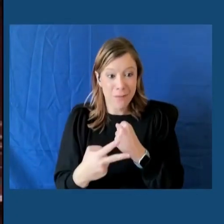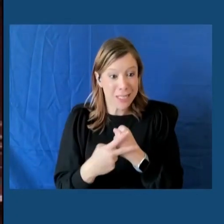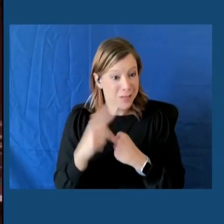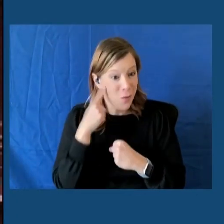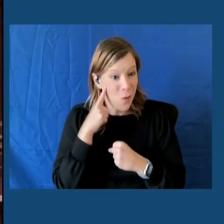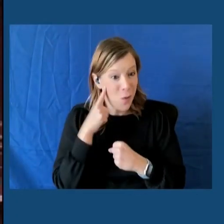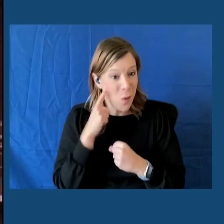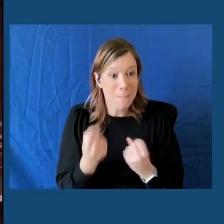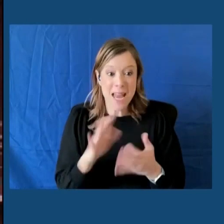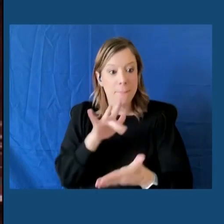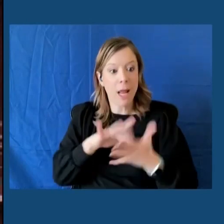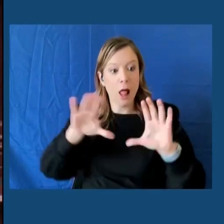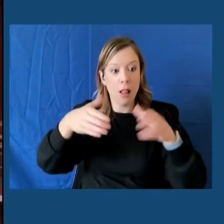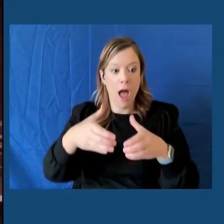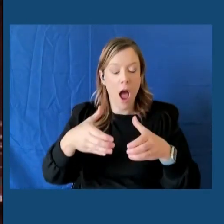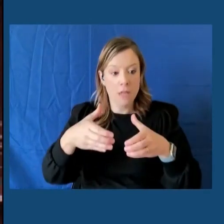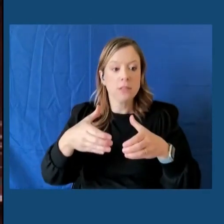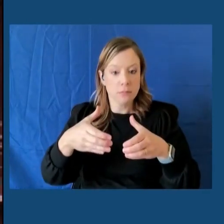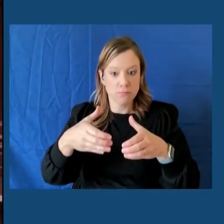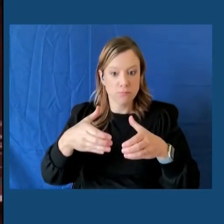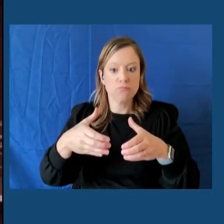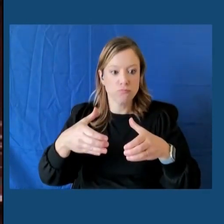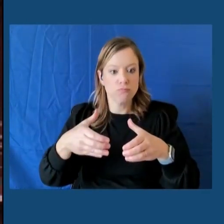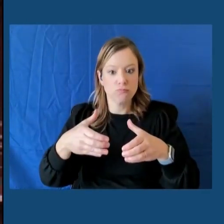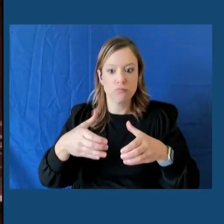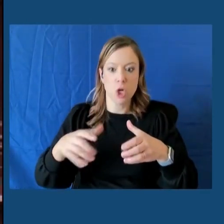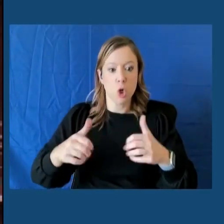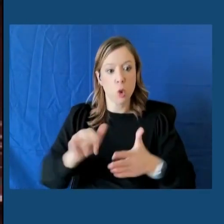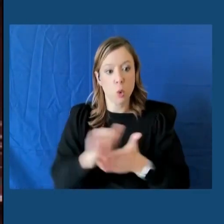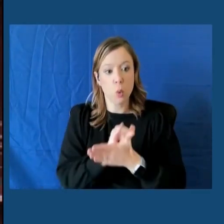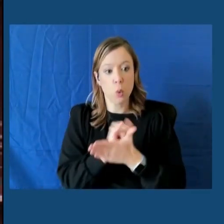recruited world-class companies bringing their